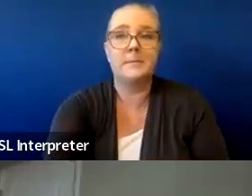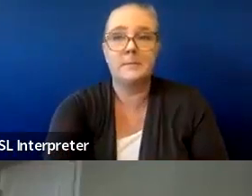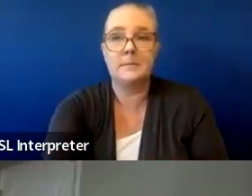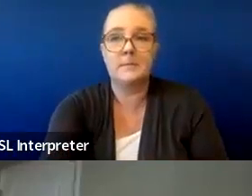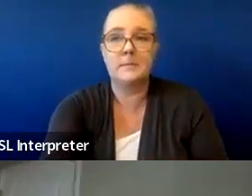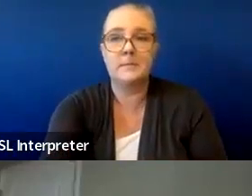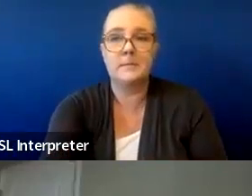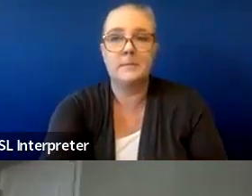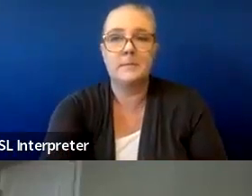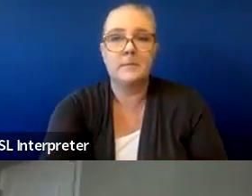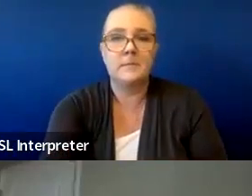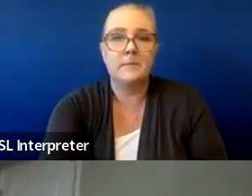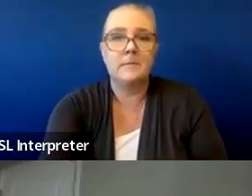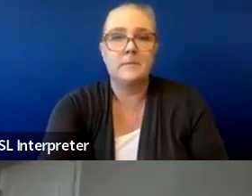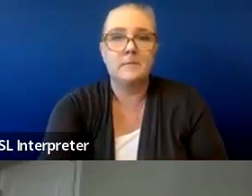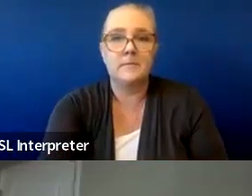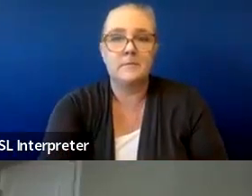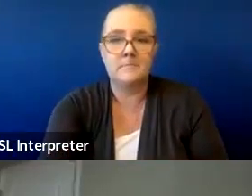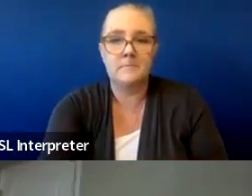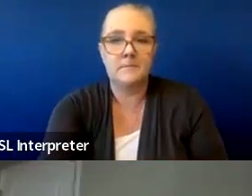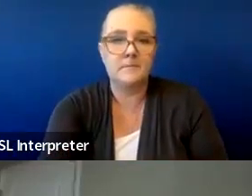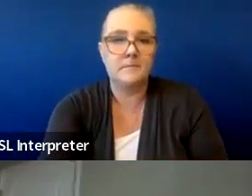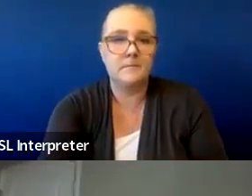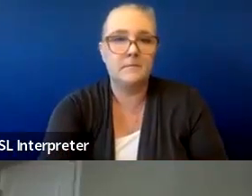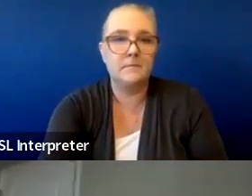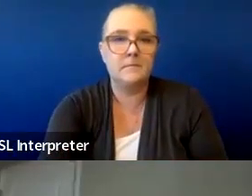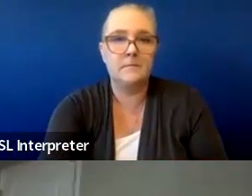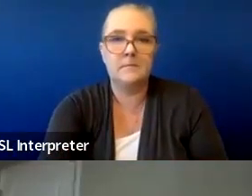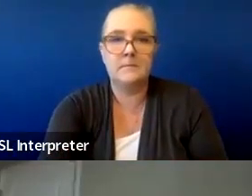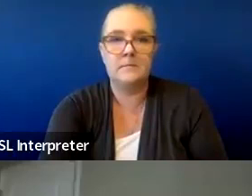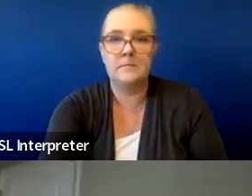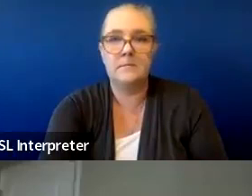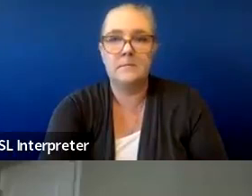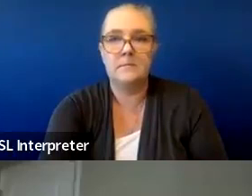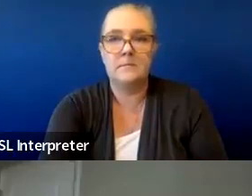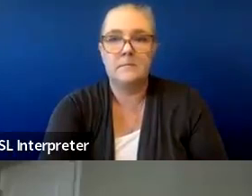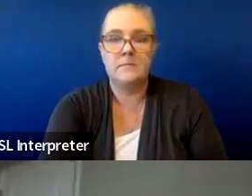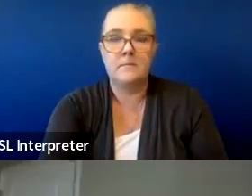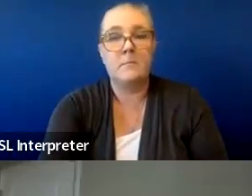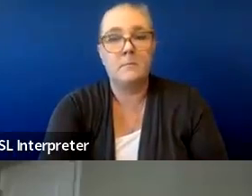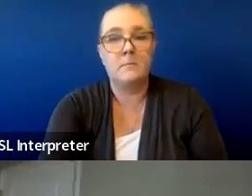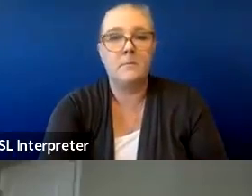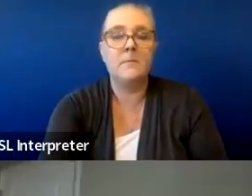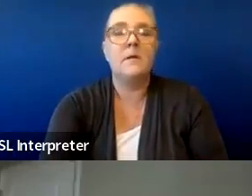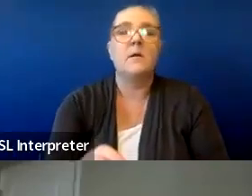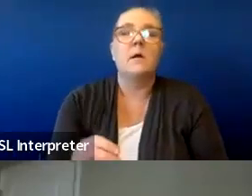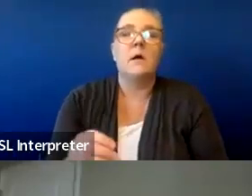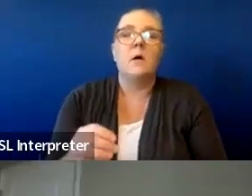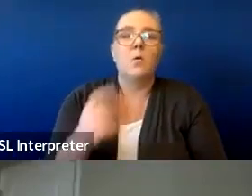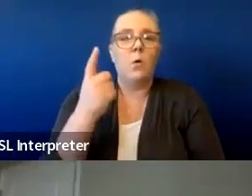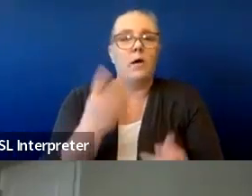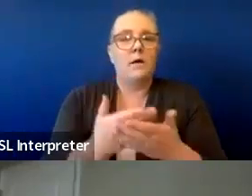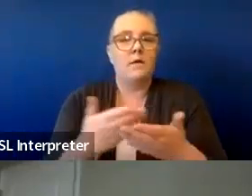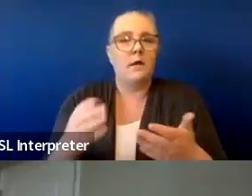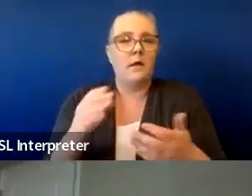All right. So the last thing that we have, we might not get all the way to 12 o'clock here today, but one of the things that